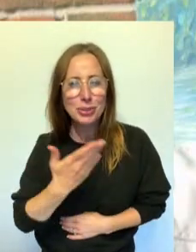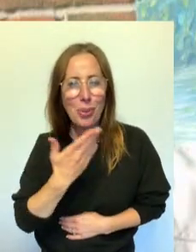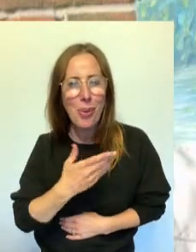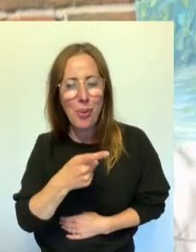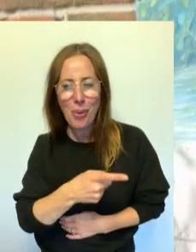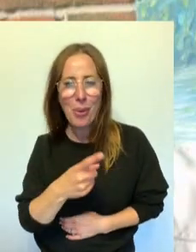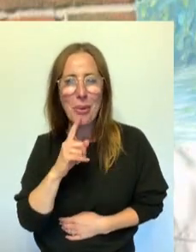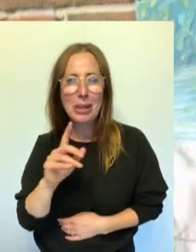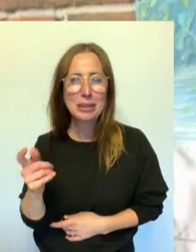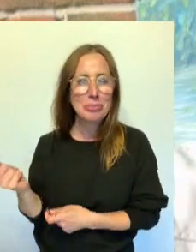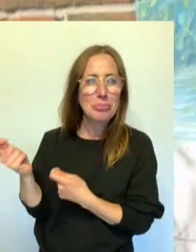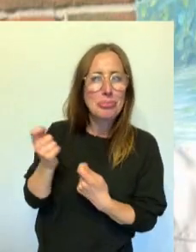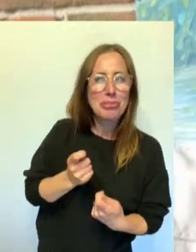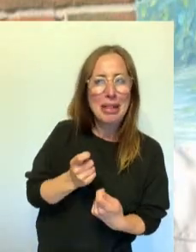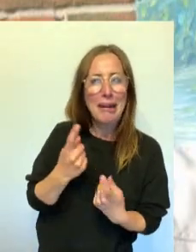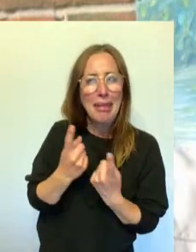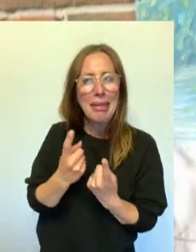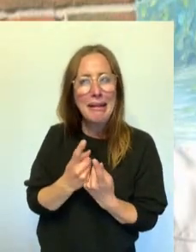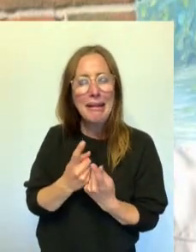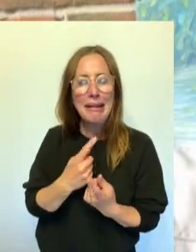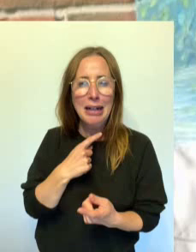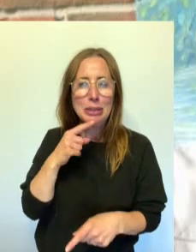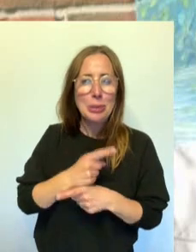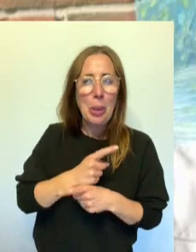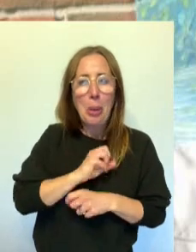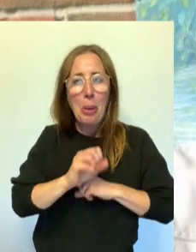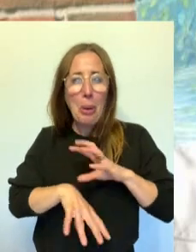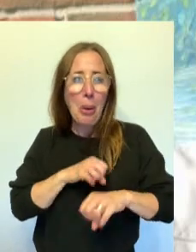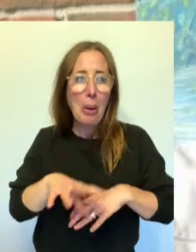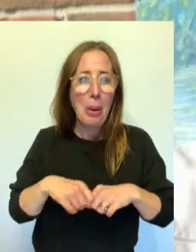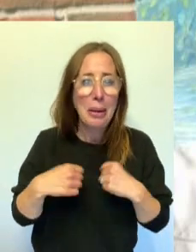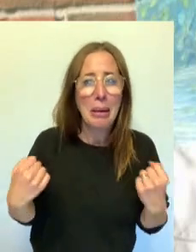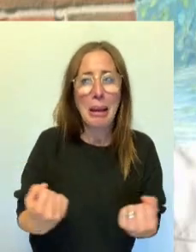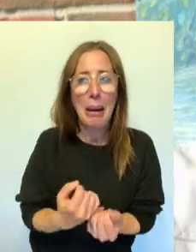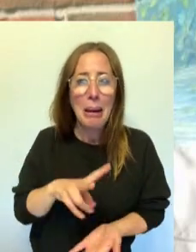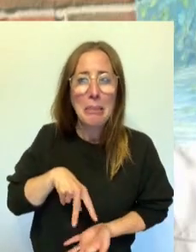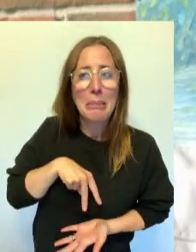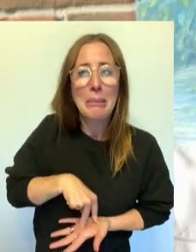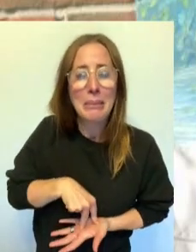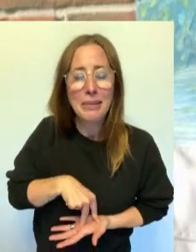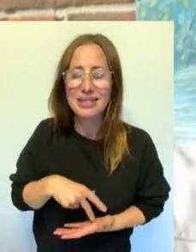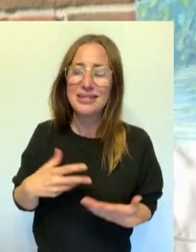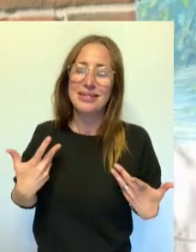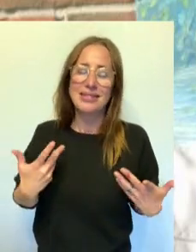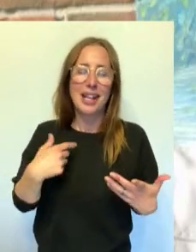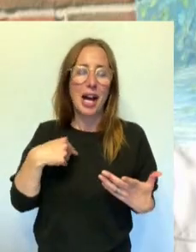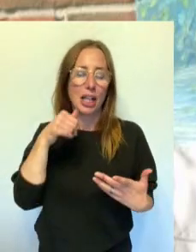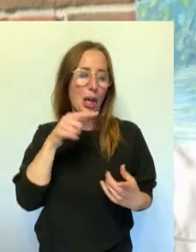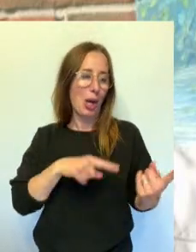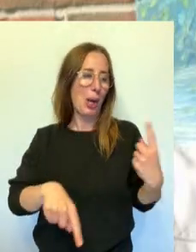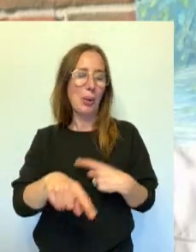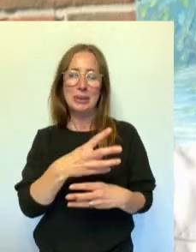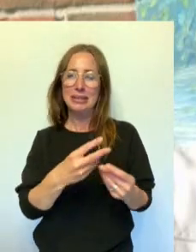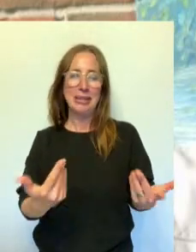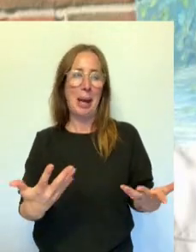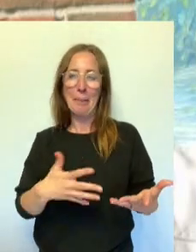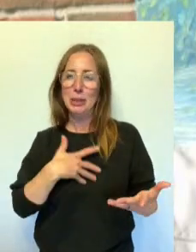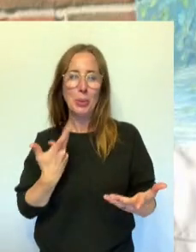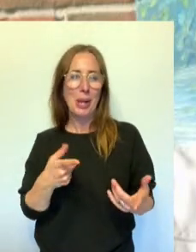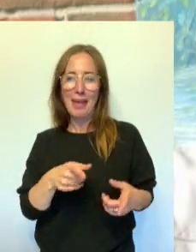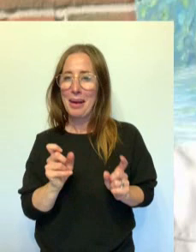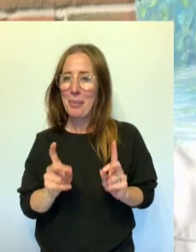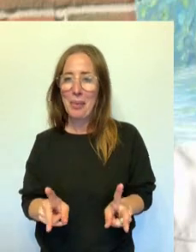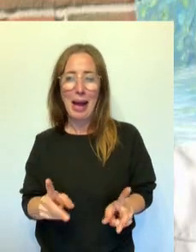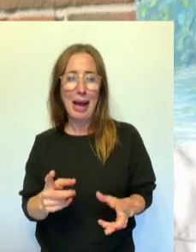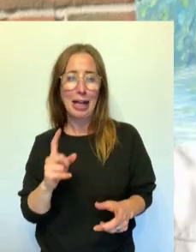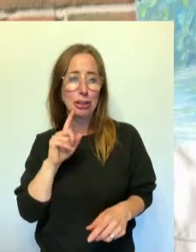queen, so I couldn't wait for my turn and I could talk for England. Now, I know not everybody is like that, and some people are quite shy, and